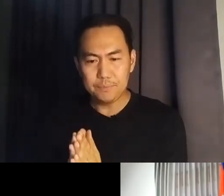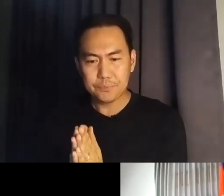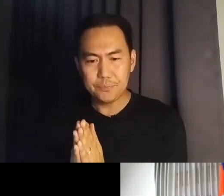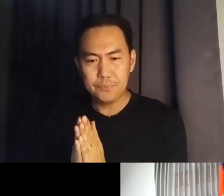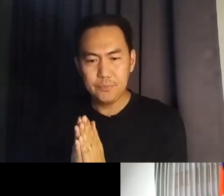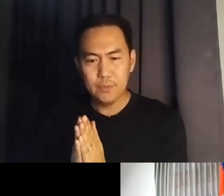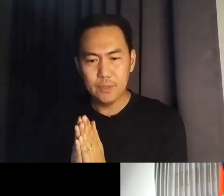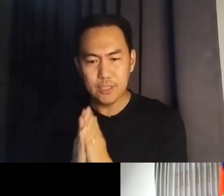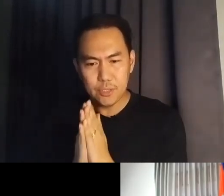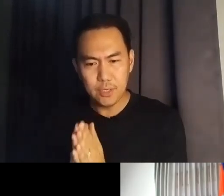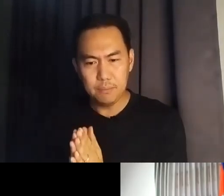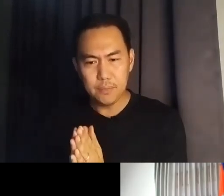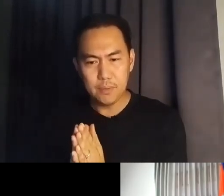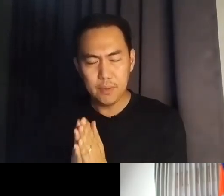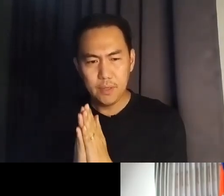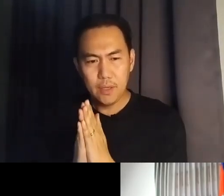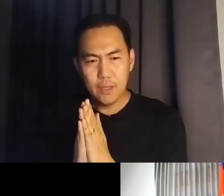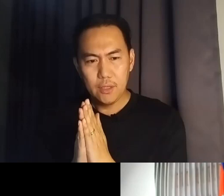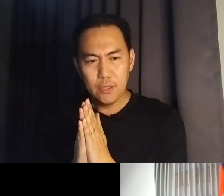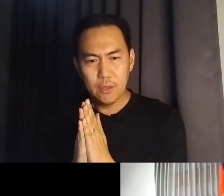apply the term